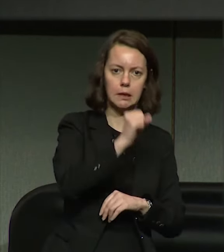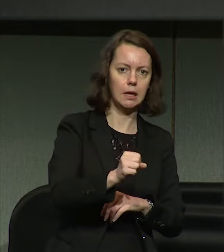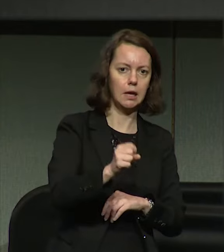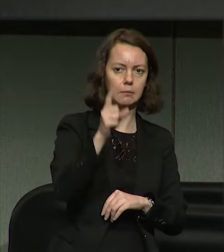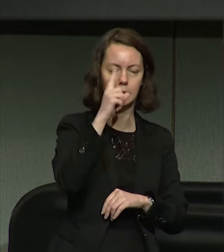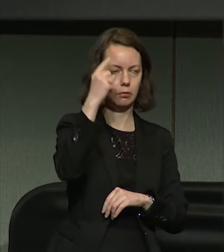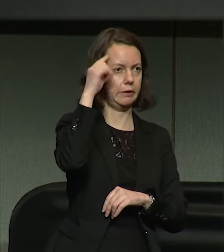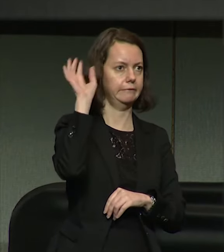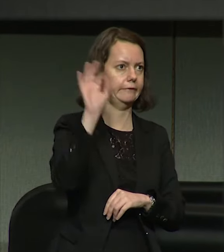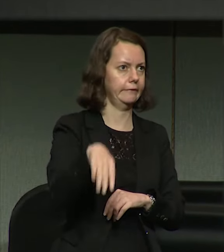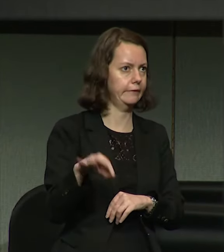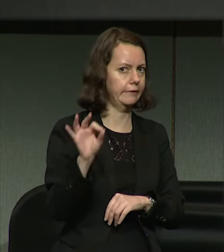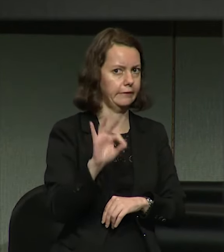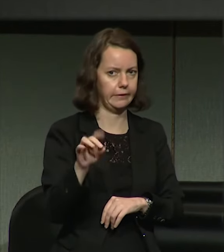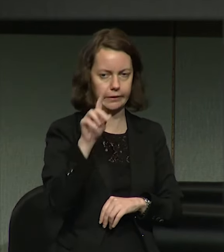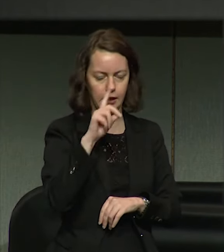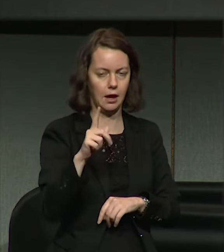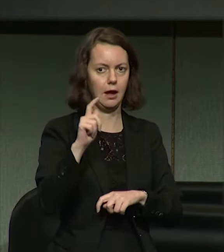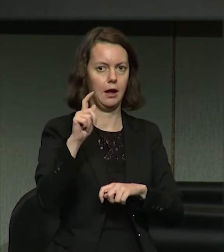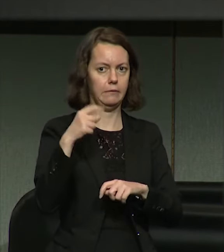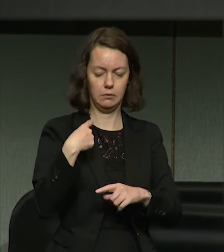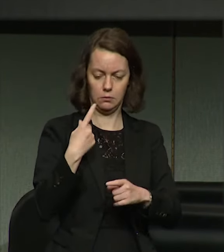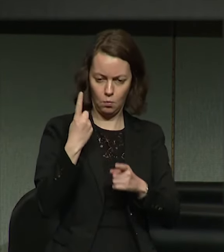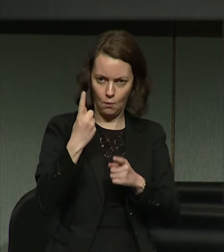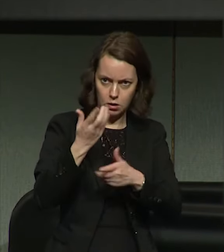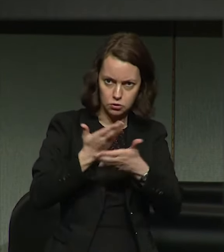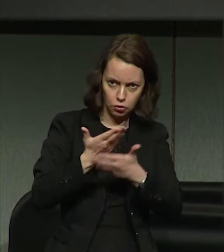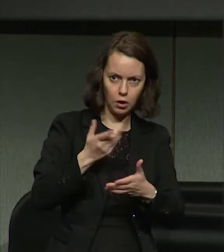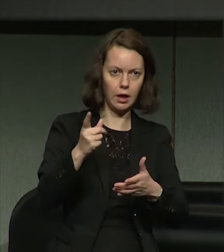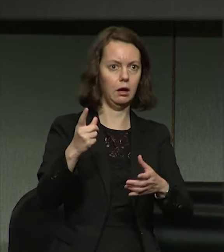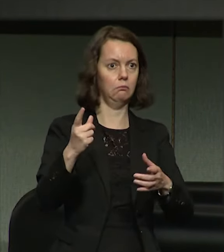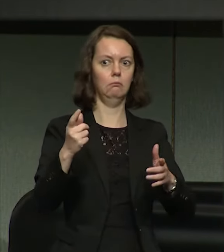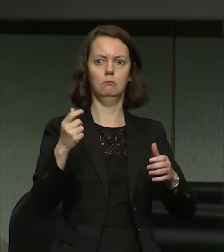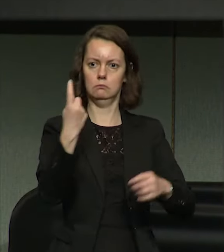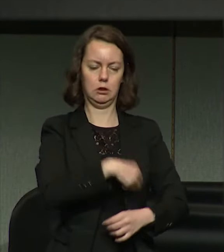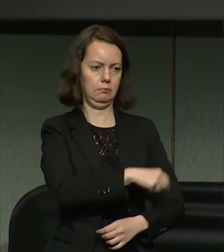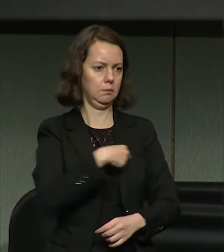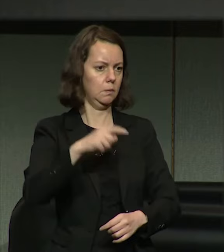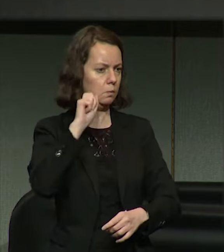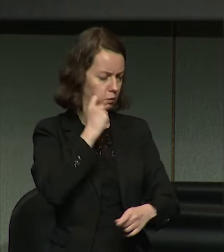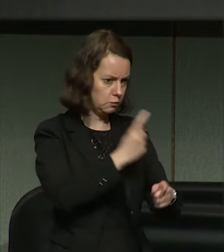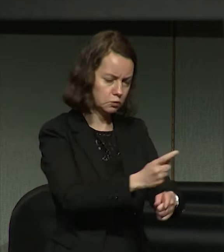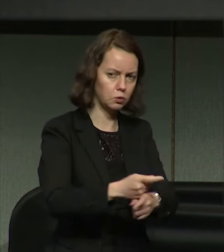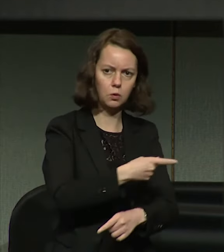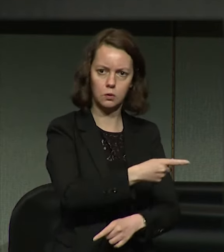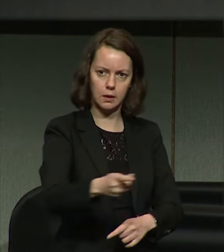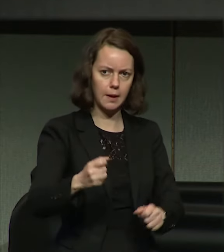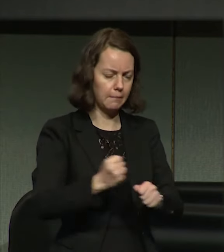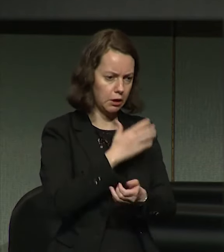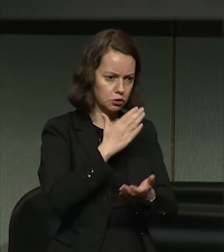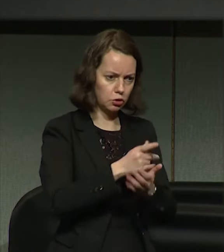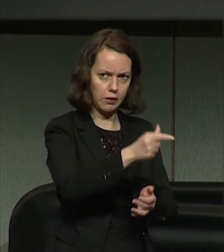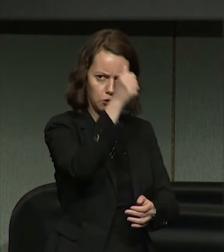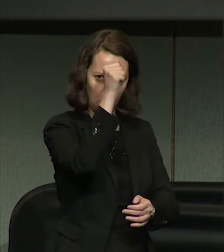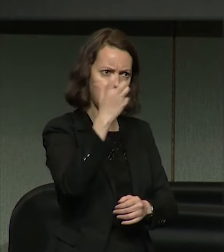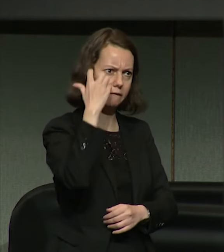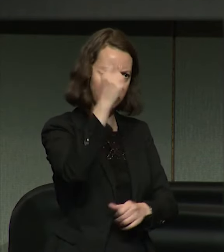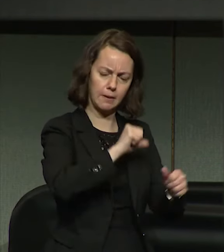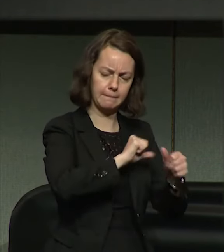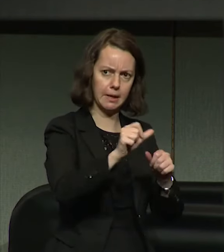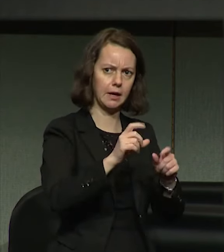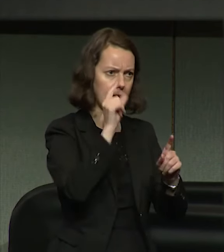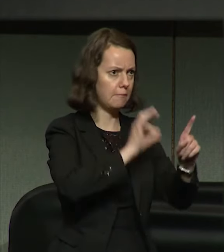take too seriously to a man committed to changing the lives of children of Cherbourg and ensuring that they were projected into a future that was better